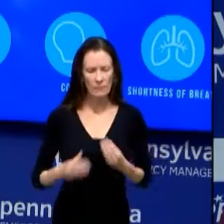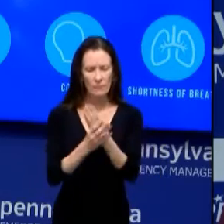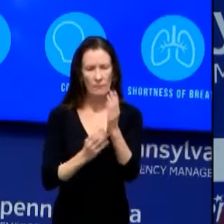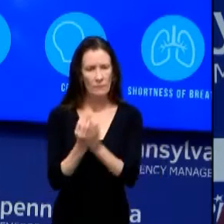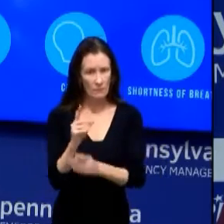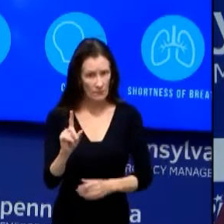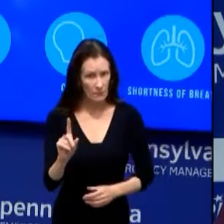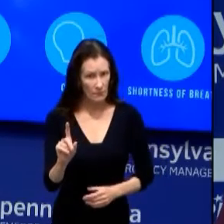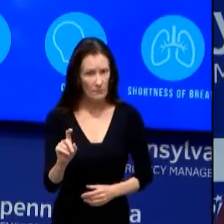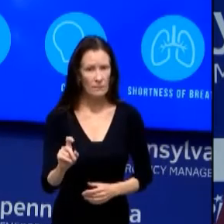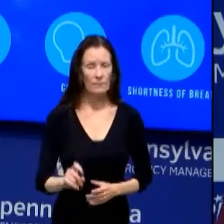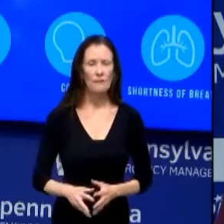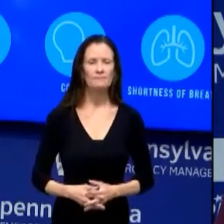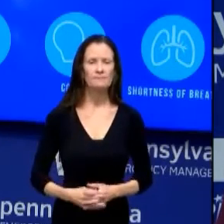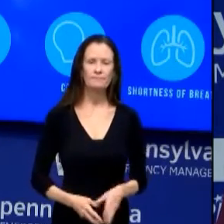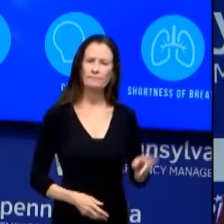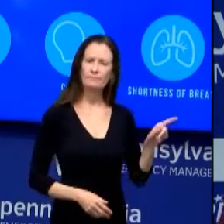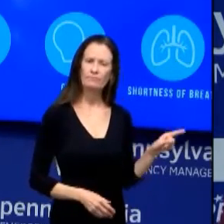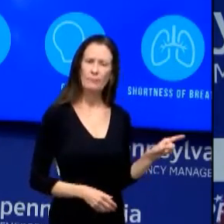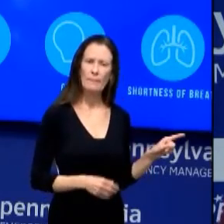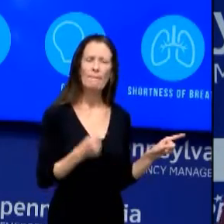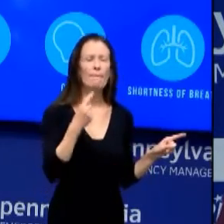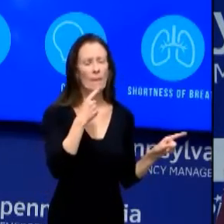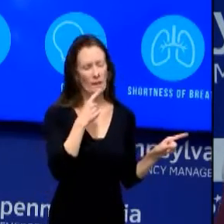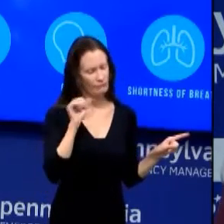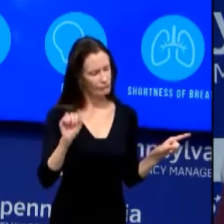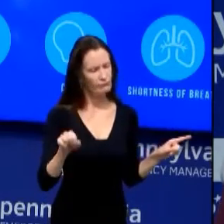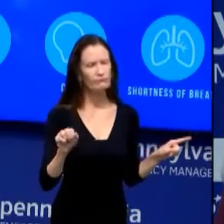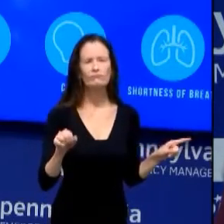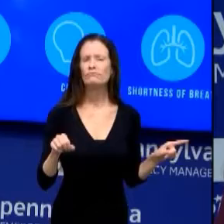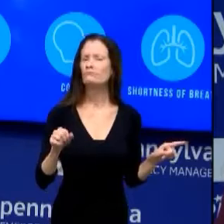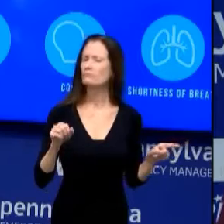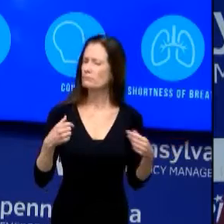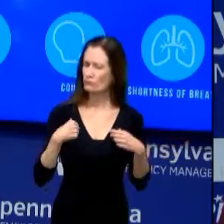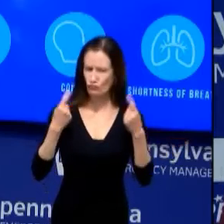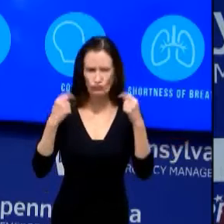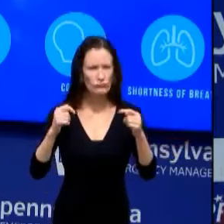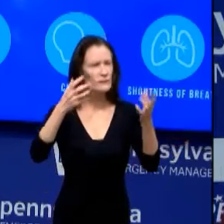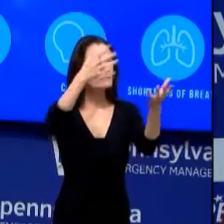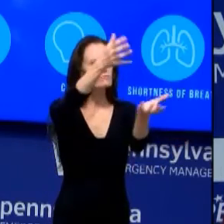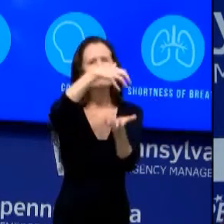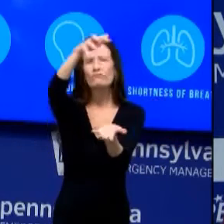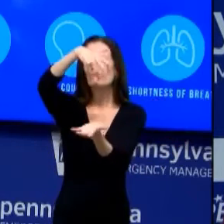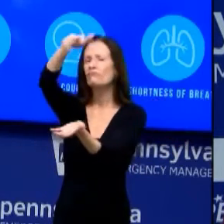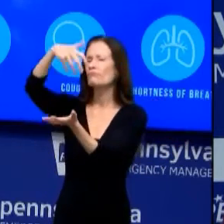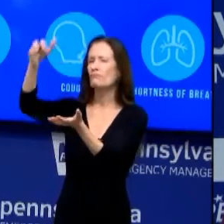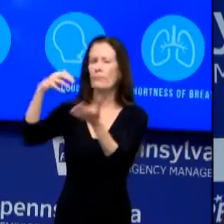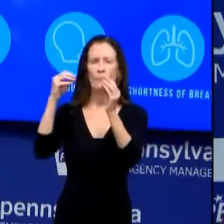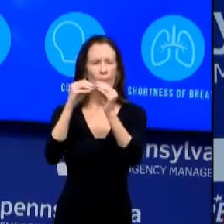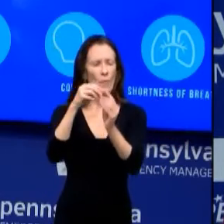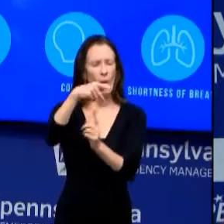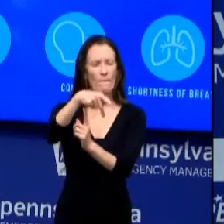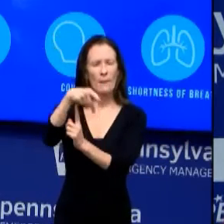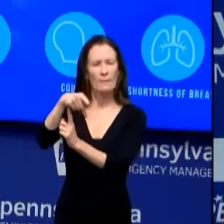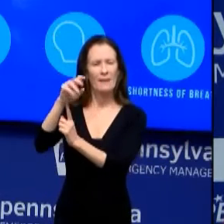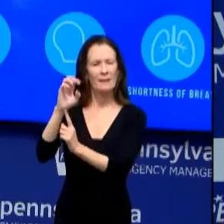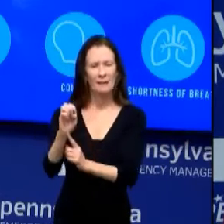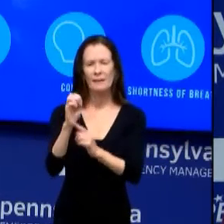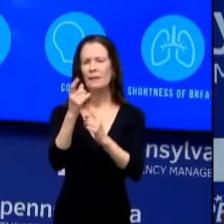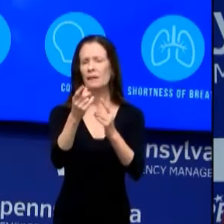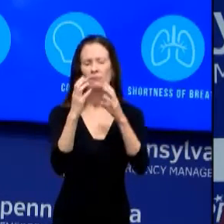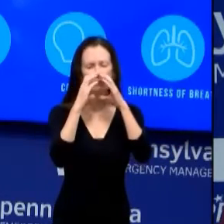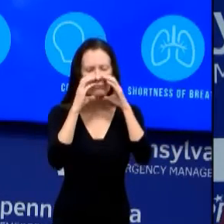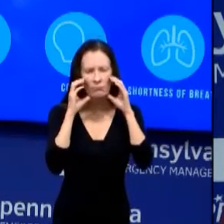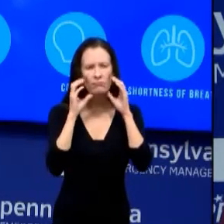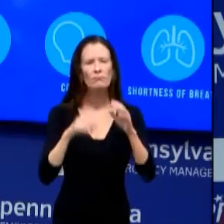other things such as gowns and gloves, as well as ventilators to supply our hospitals with the resources that they need to take care